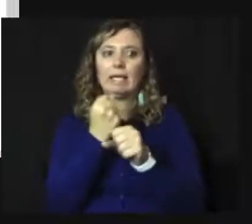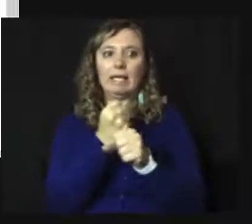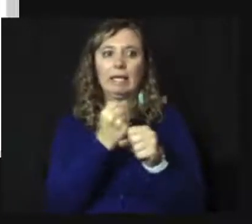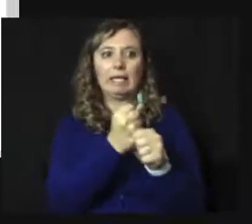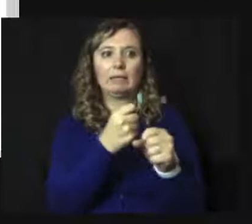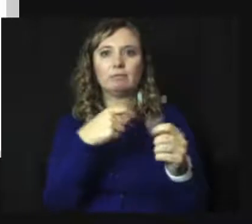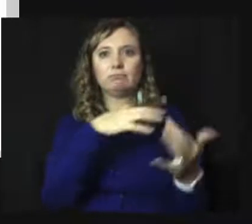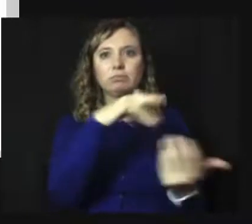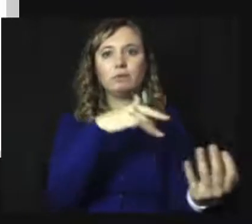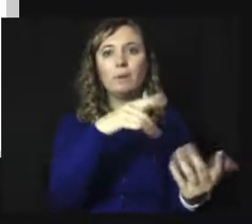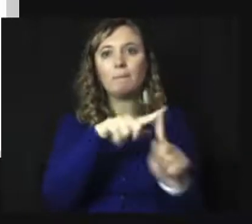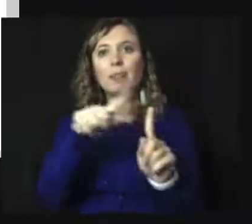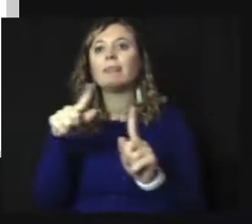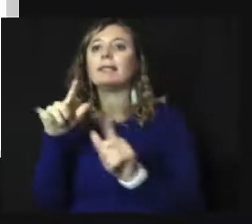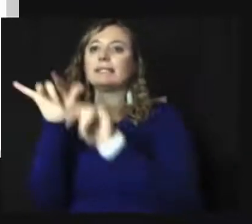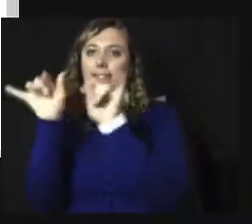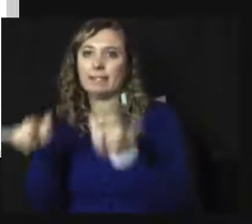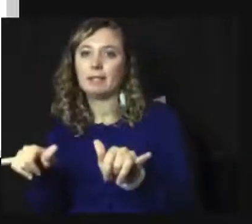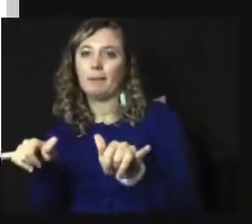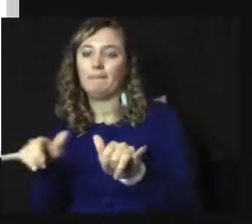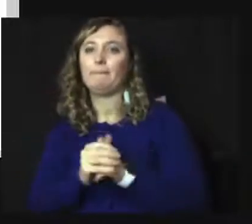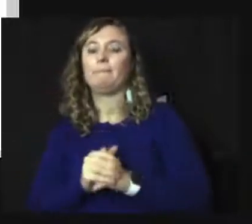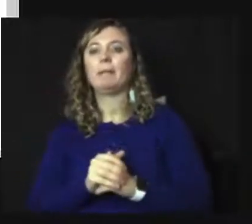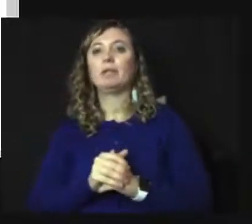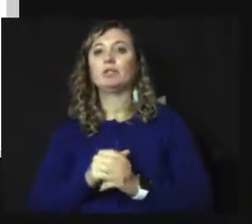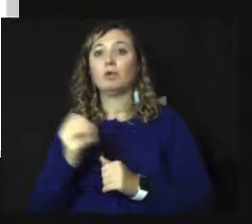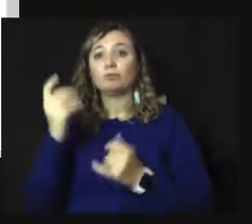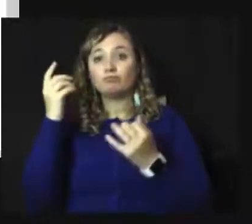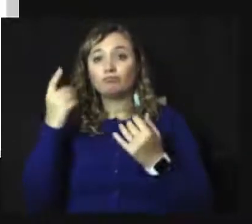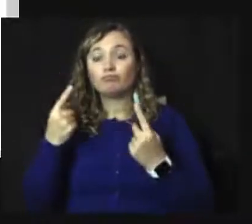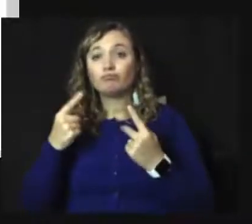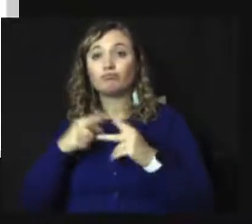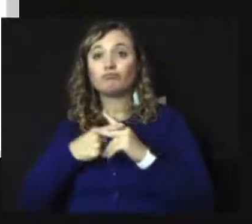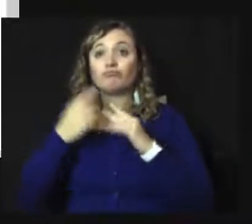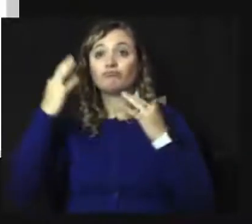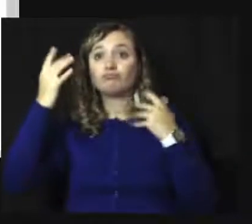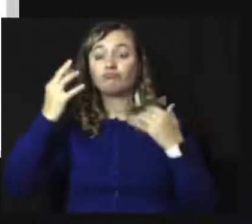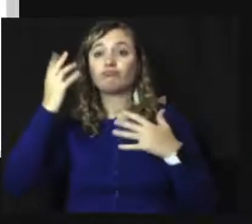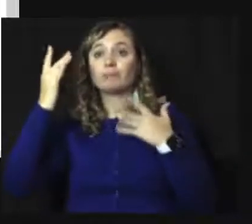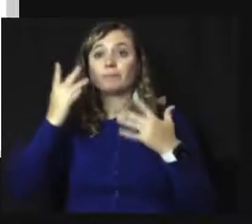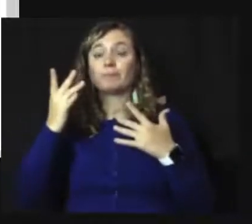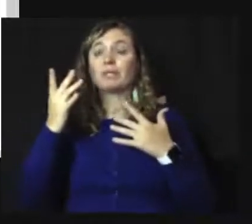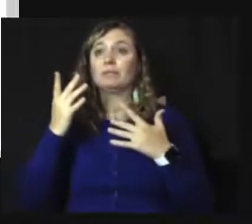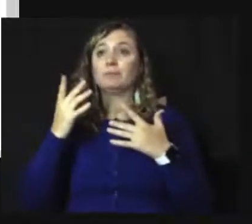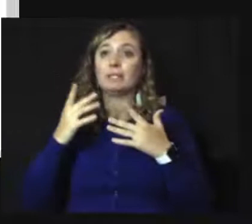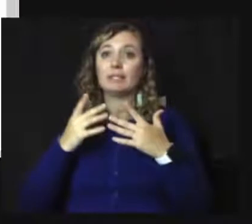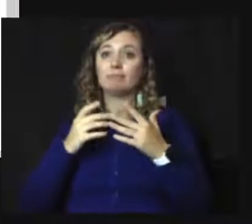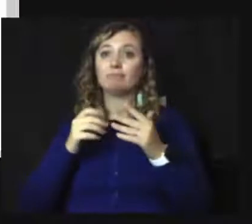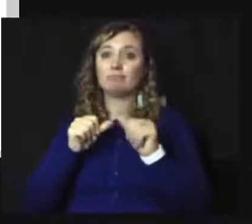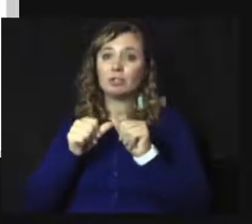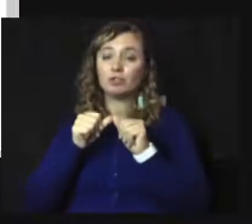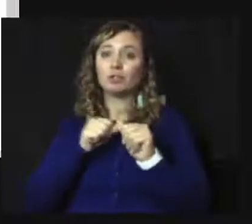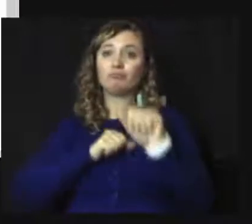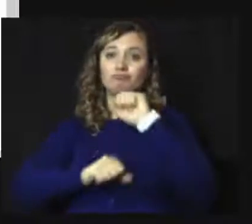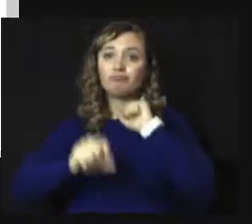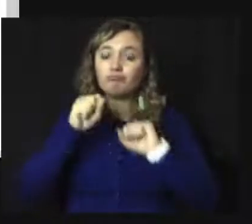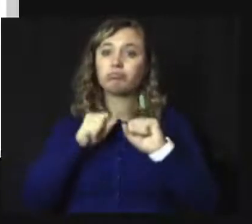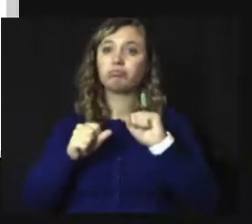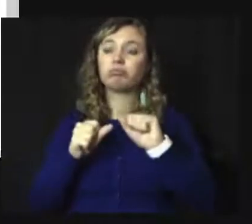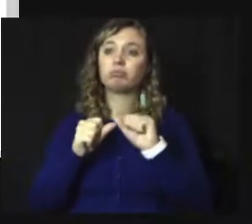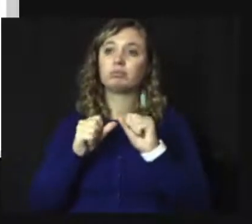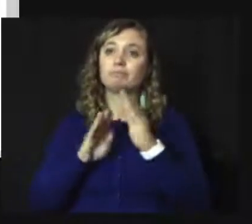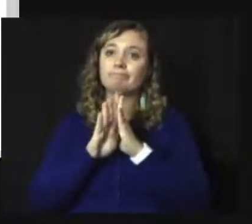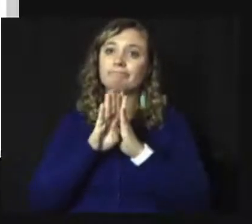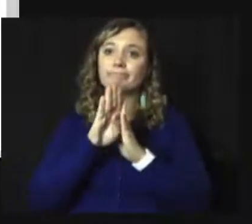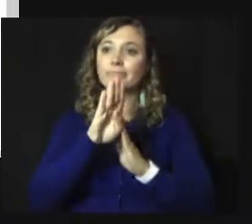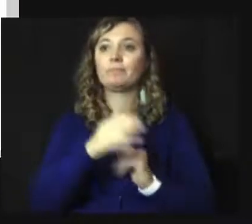literally everyone else. So we have to start thinking about that as we're digging our way out of that hole. And then, of course, remember, I made it small to pretend